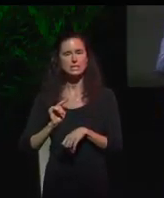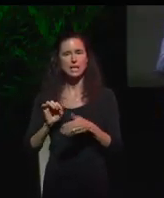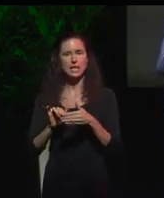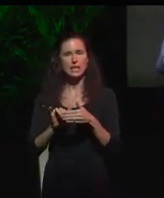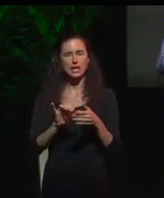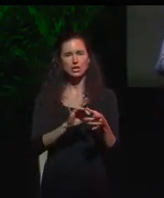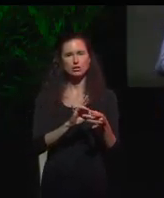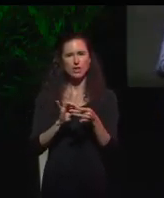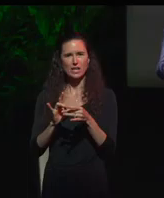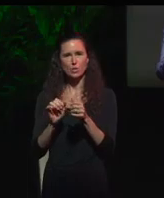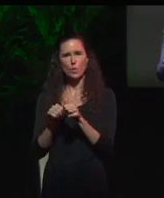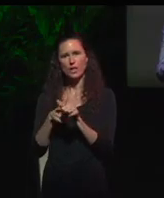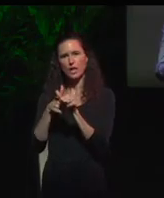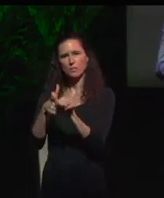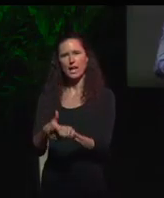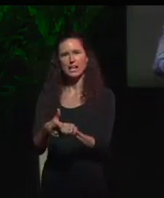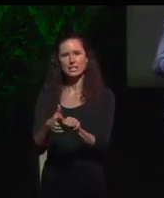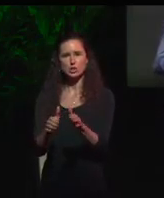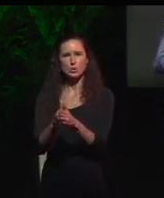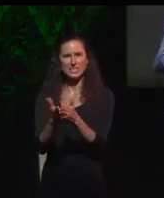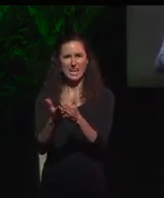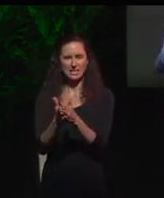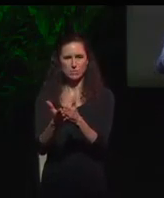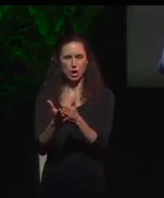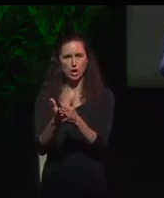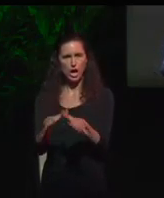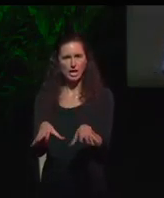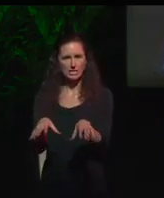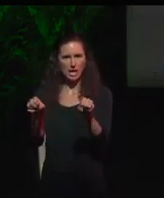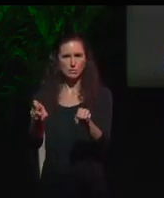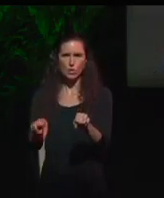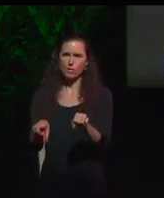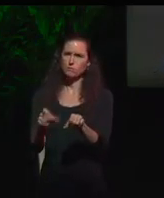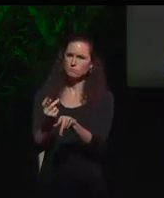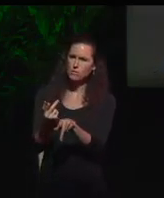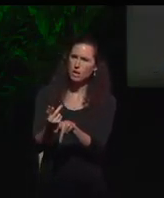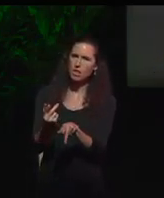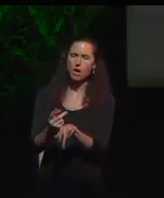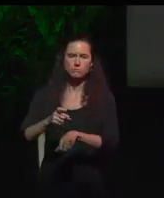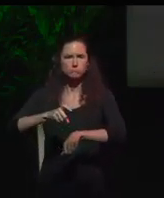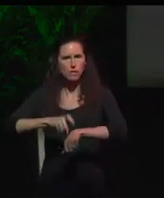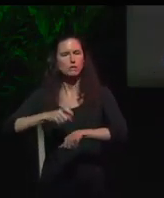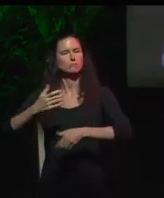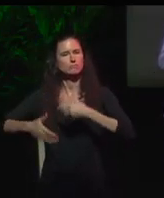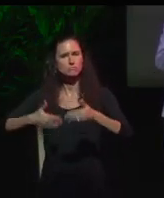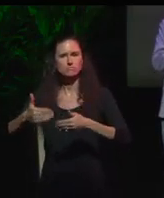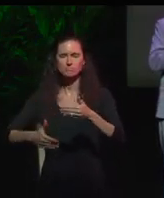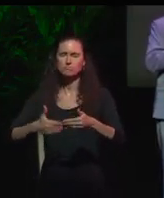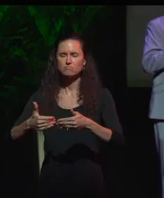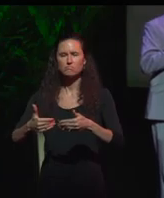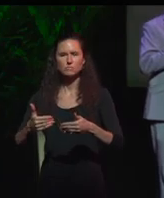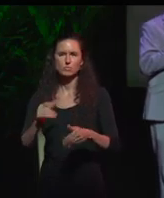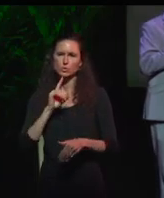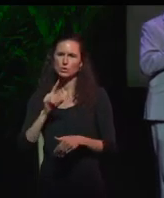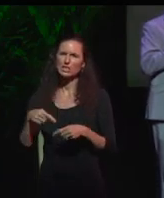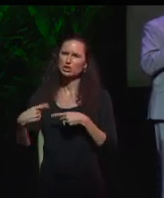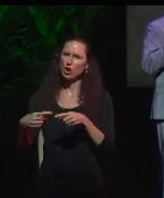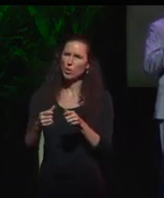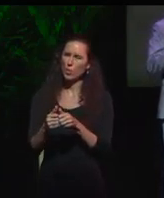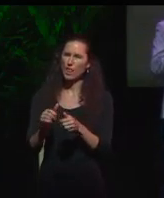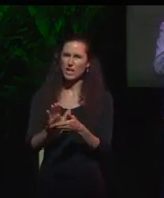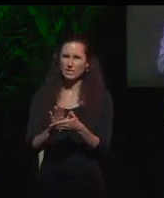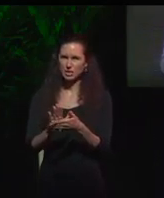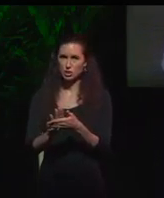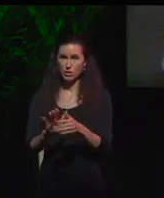compliance with textbook adoptions. We have to take care of it in a timely manner. It's something that we've had trouble with.